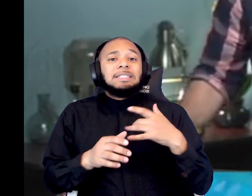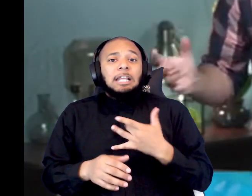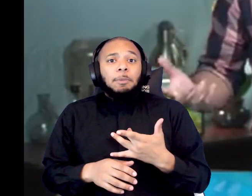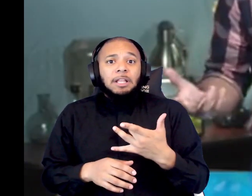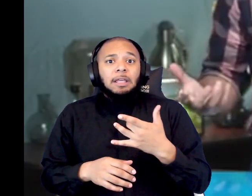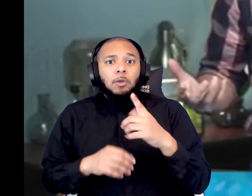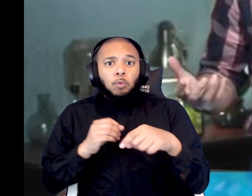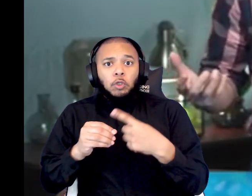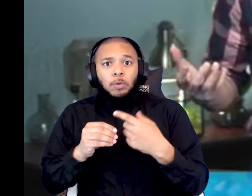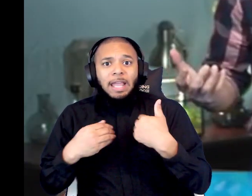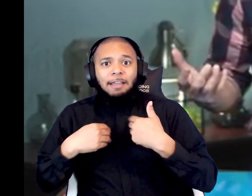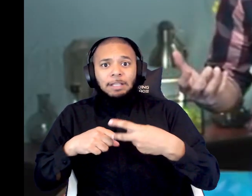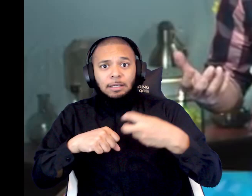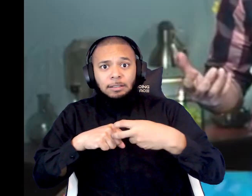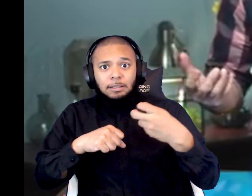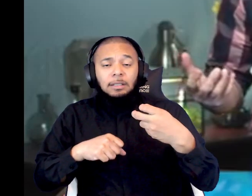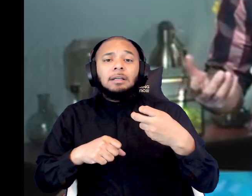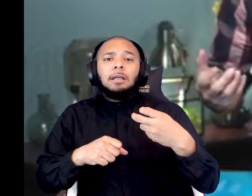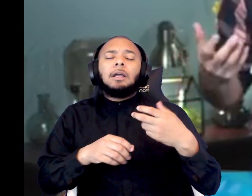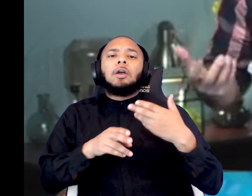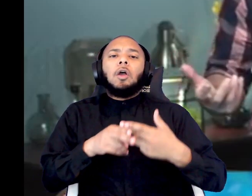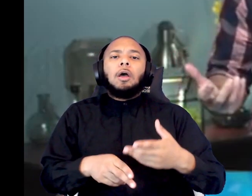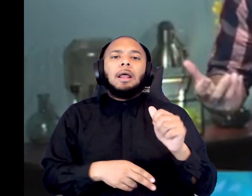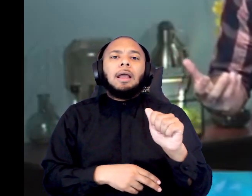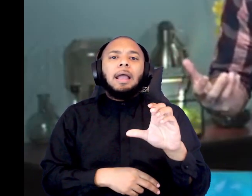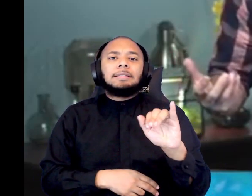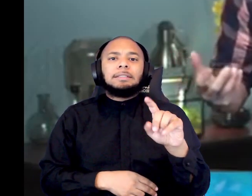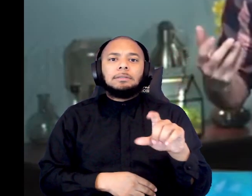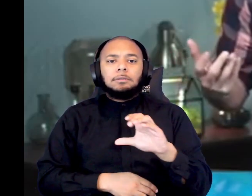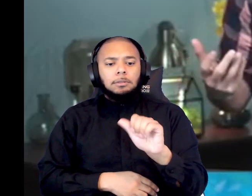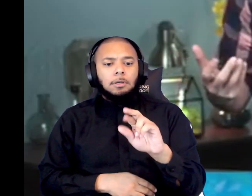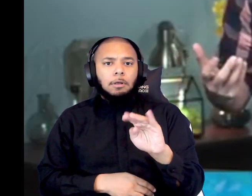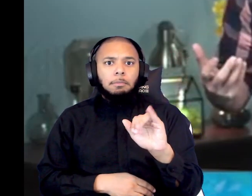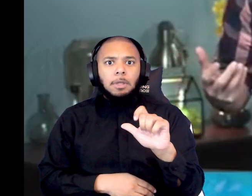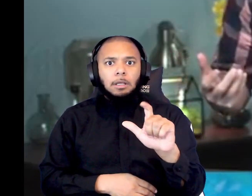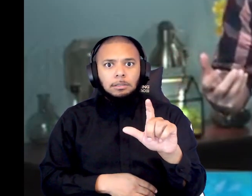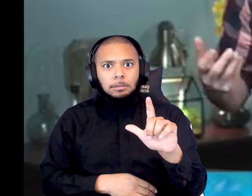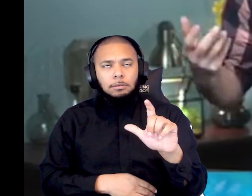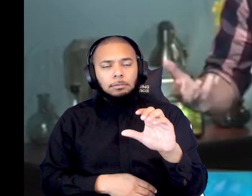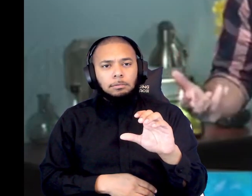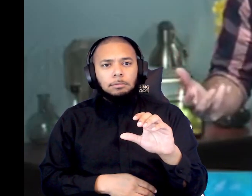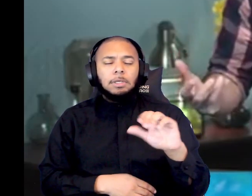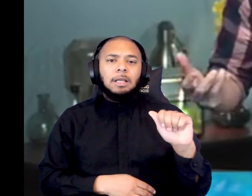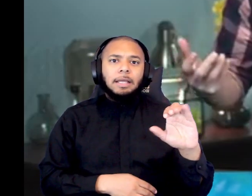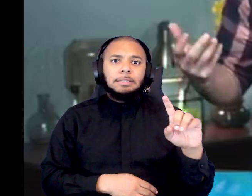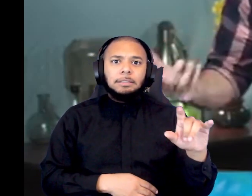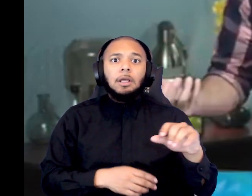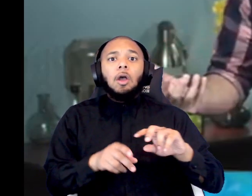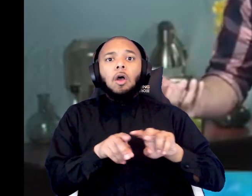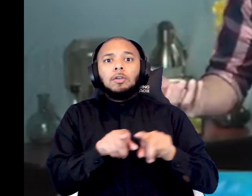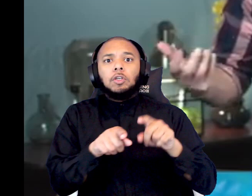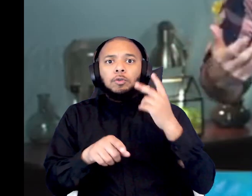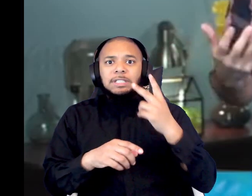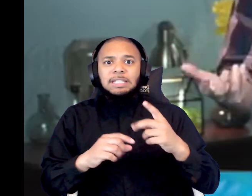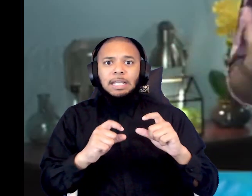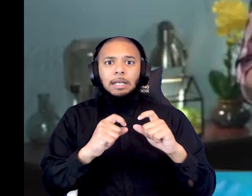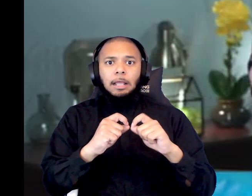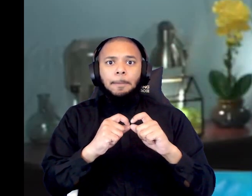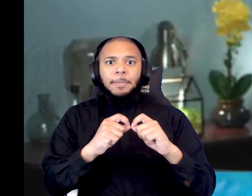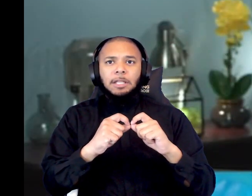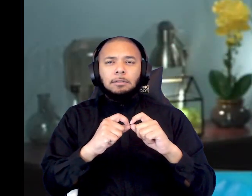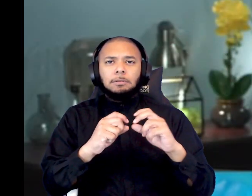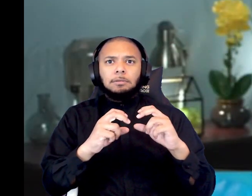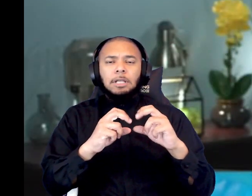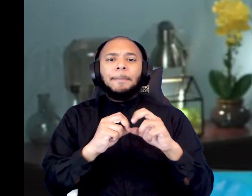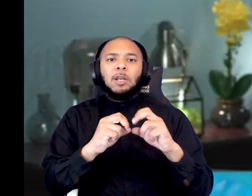Okay. Carboxylic acids are found in things like acetic acid, and they're also found in amino acids, which we use as